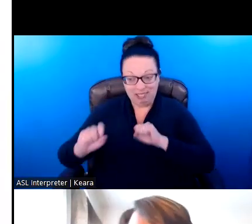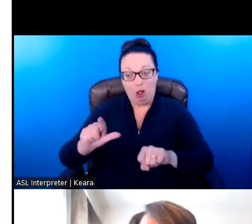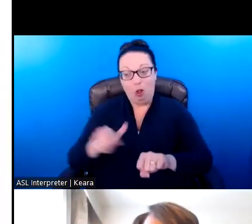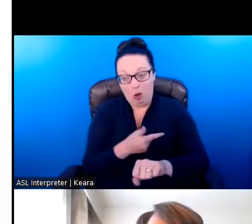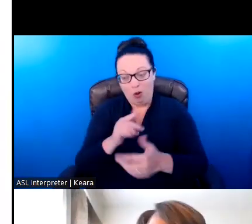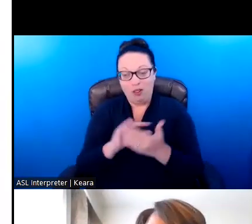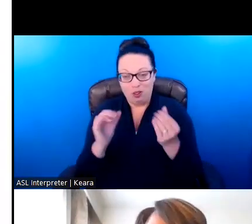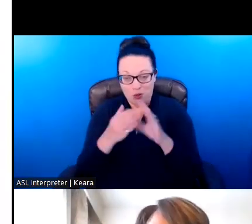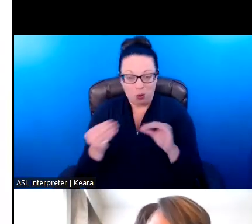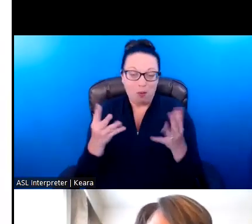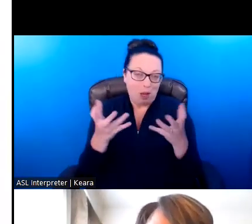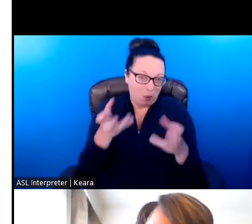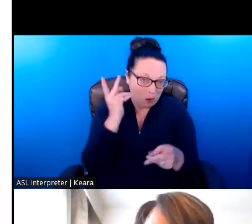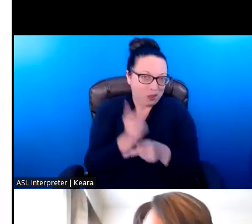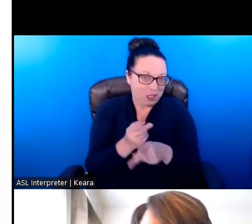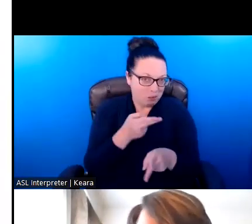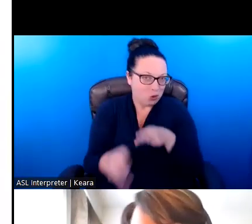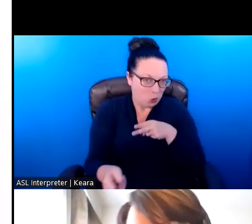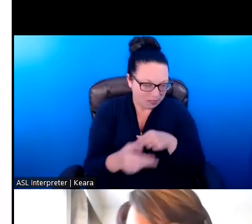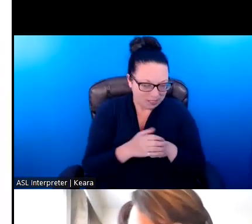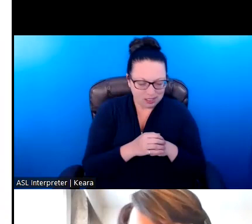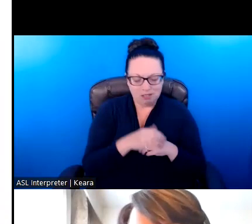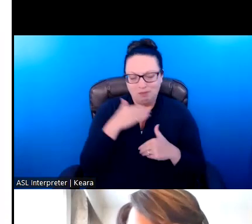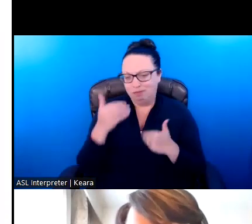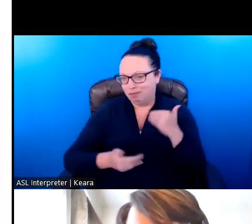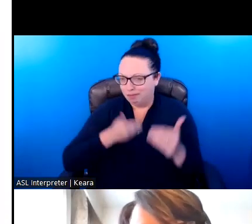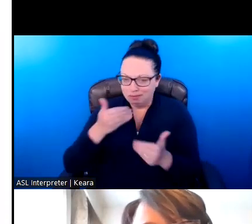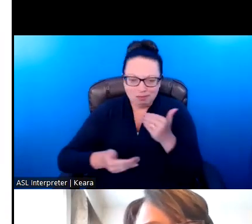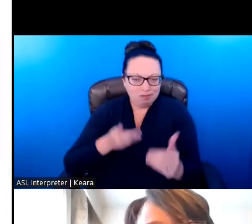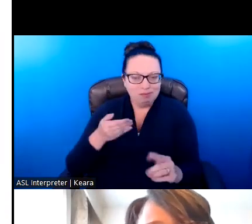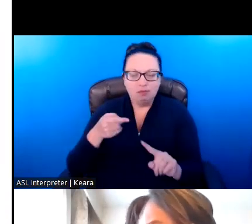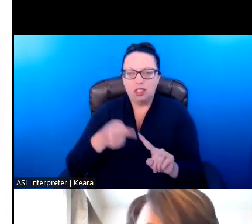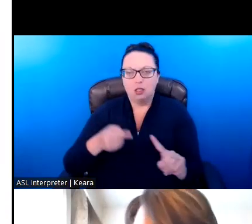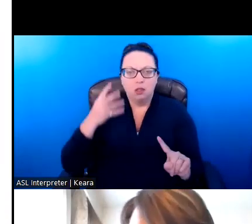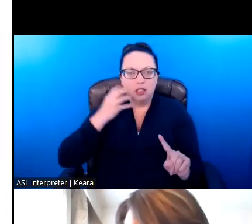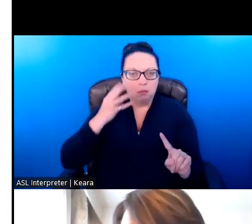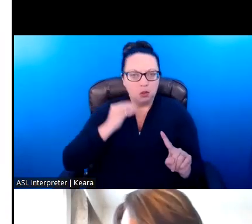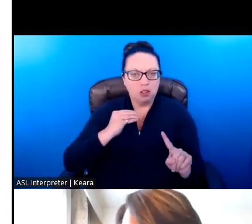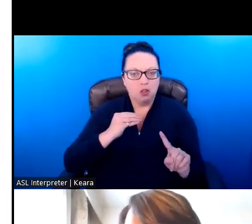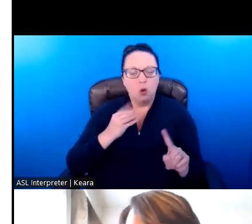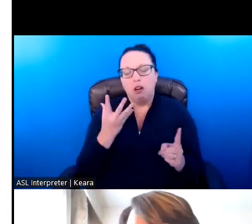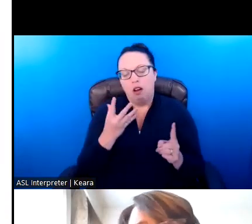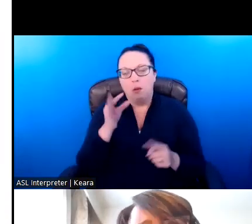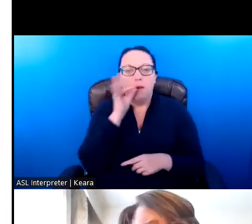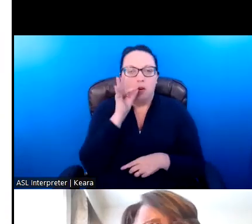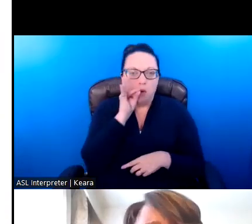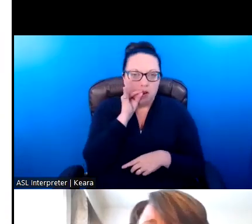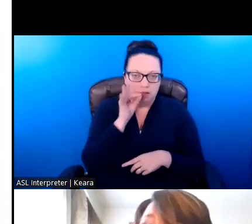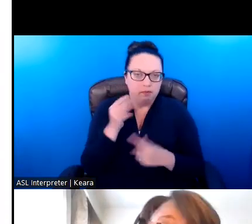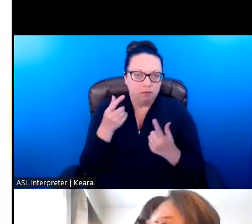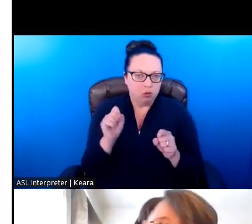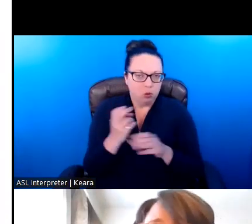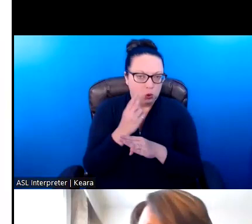short. As he moved forward, he started experiencing with marijuana. And I guess he